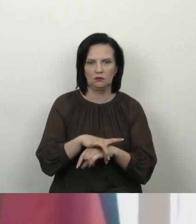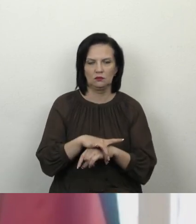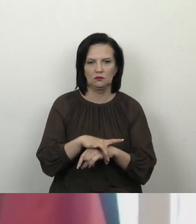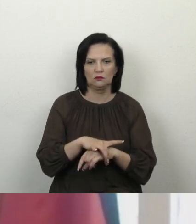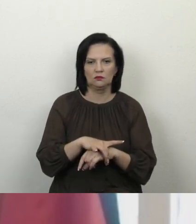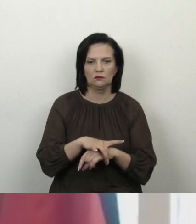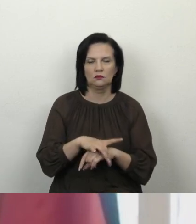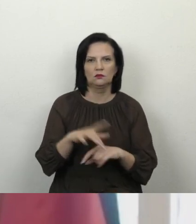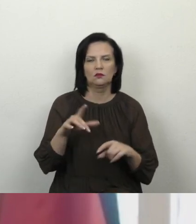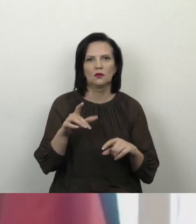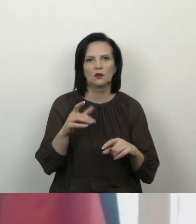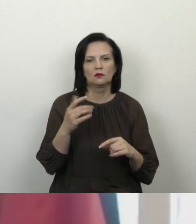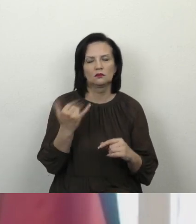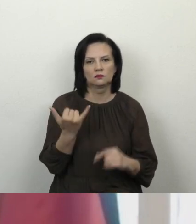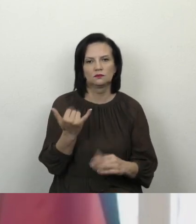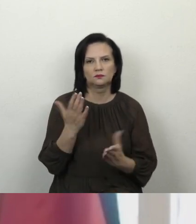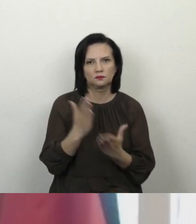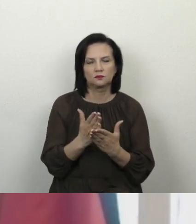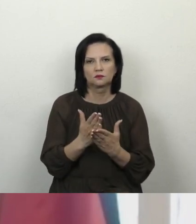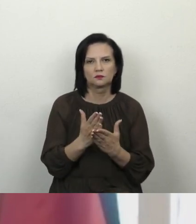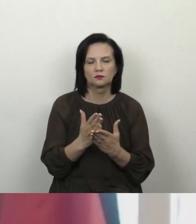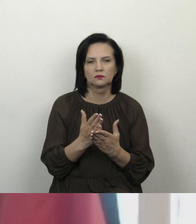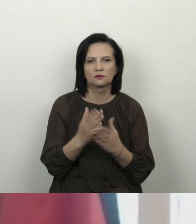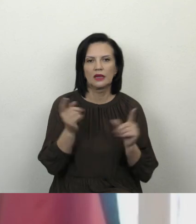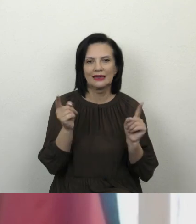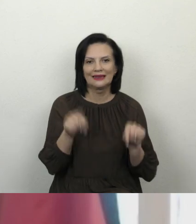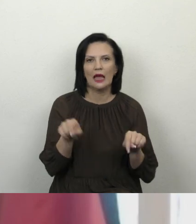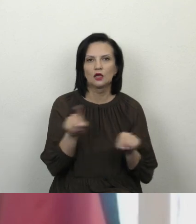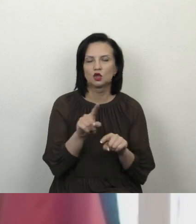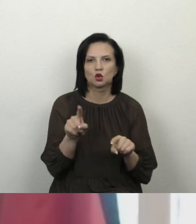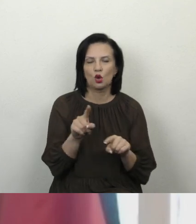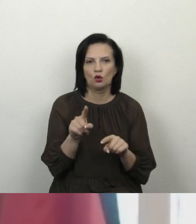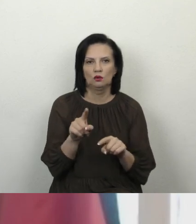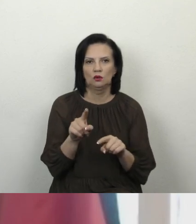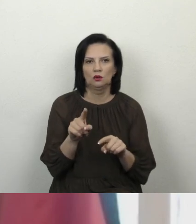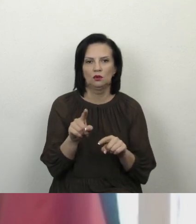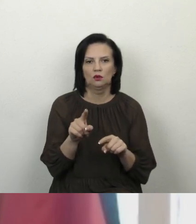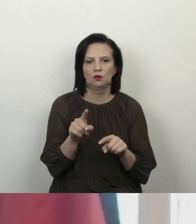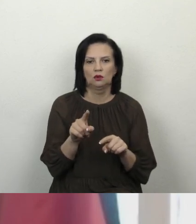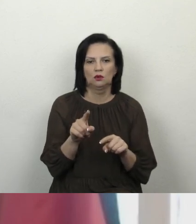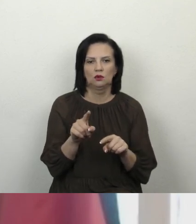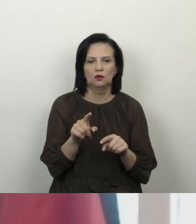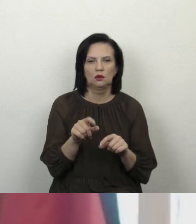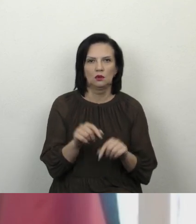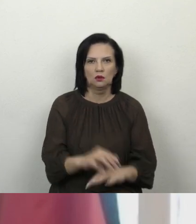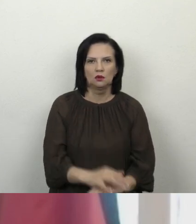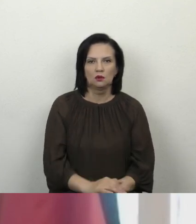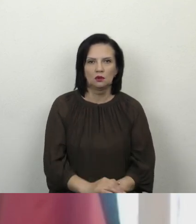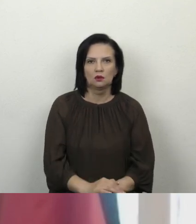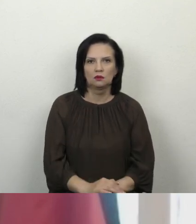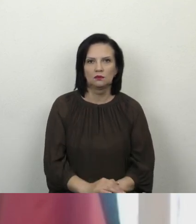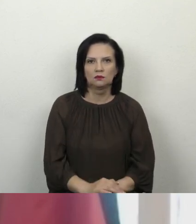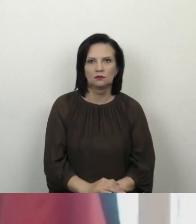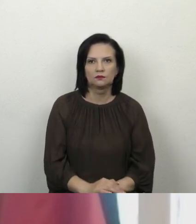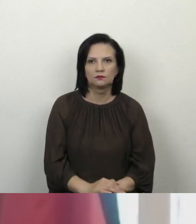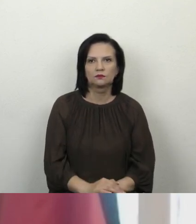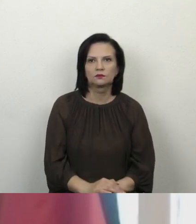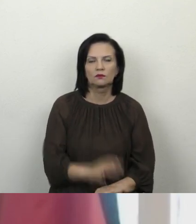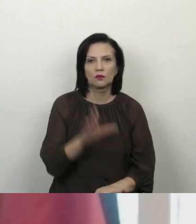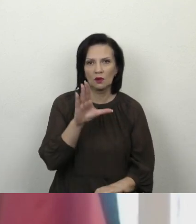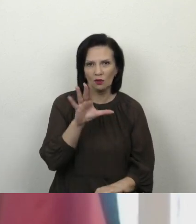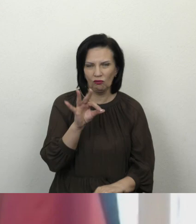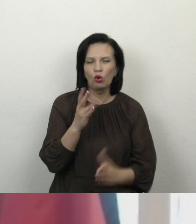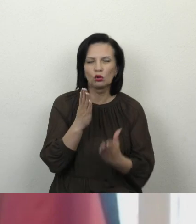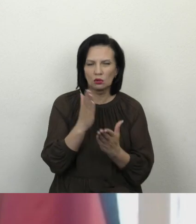form them out over the years. It's now about 70 years of jurisdiction in these cases, and so they are